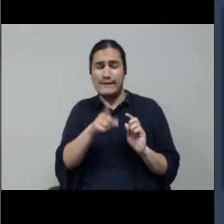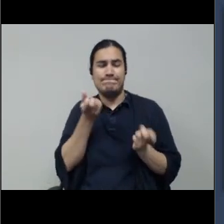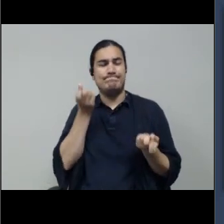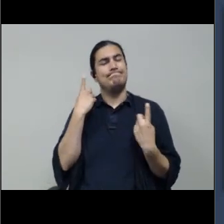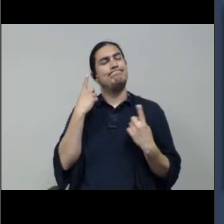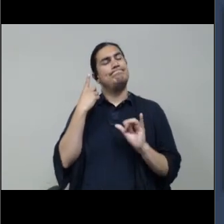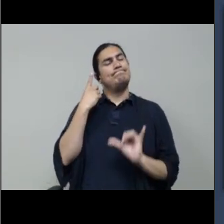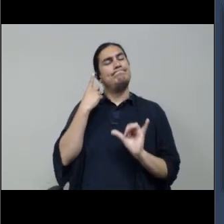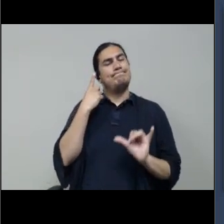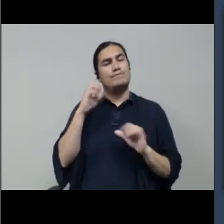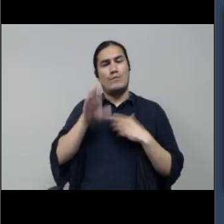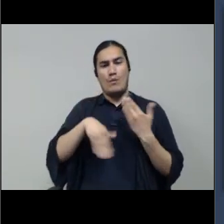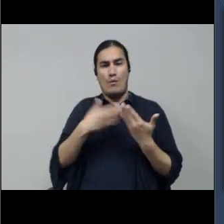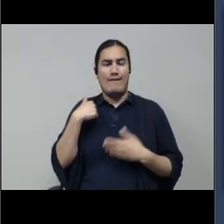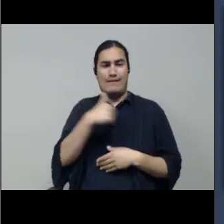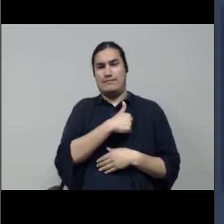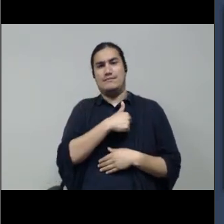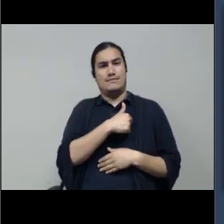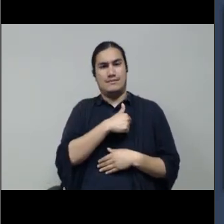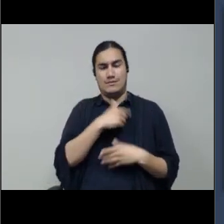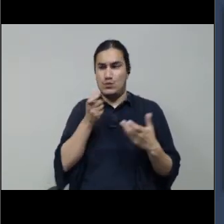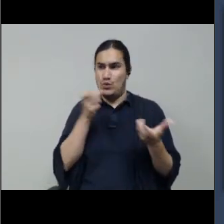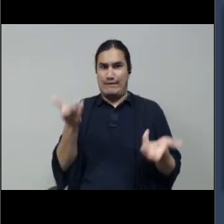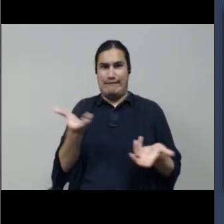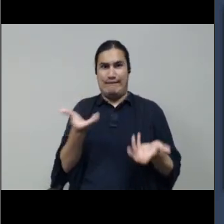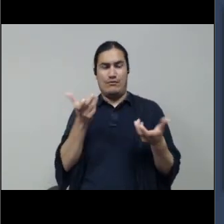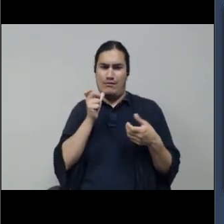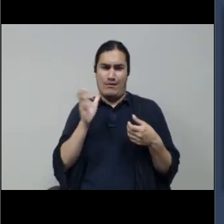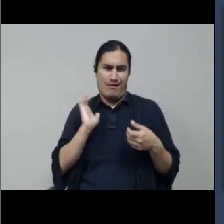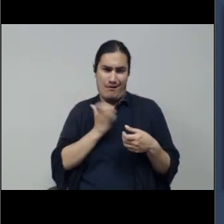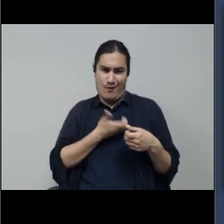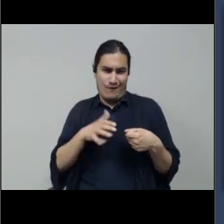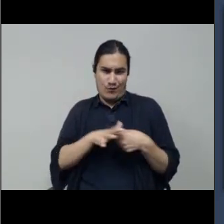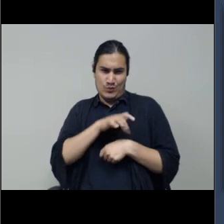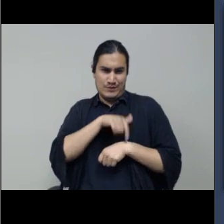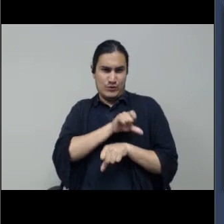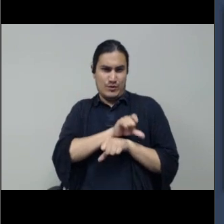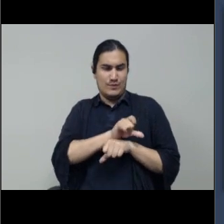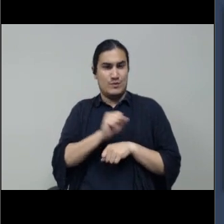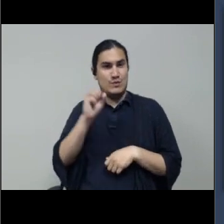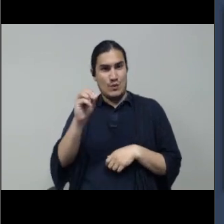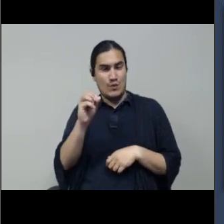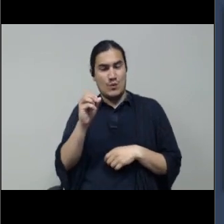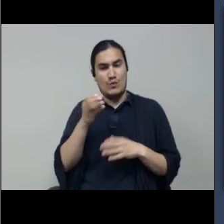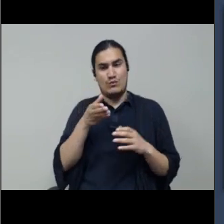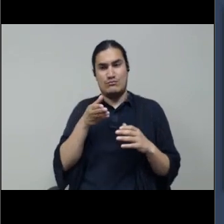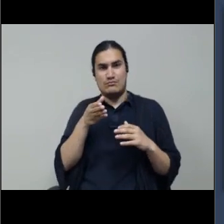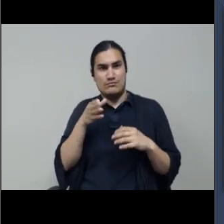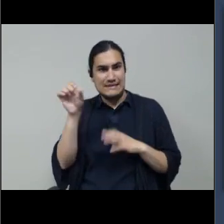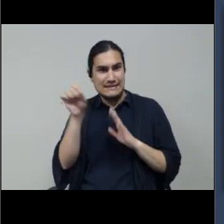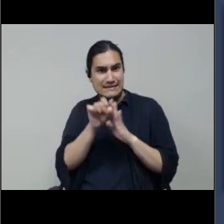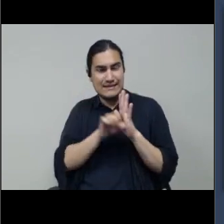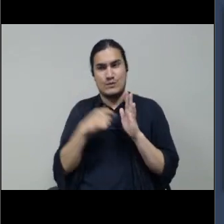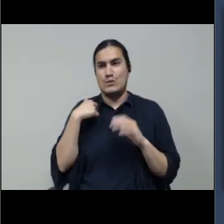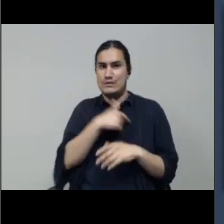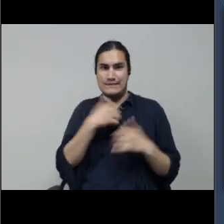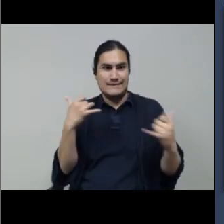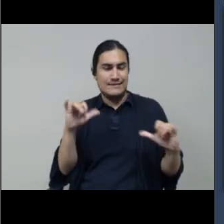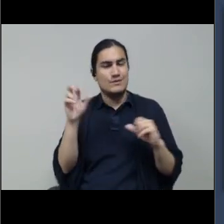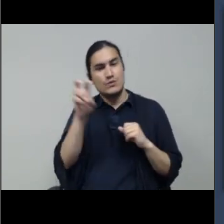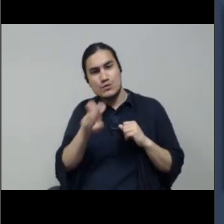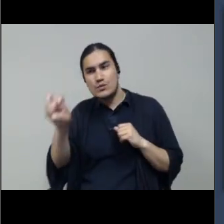that all of us that are up here, you know, obviously this is not our full-time job. And so we're out throughout the state still touring and